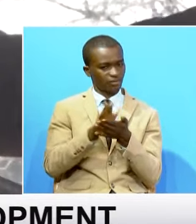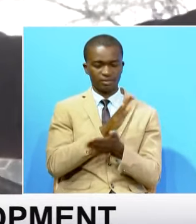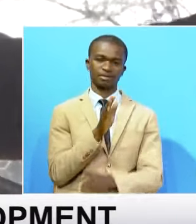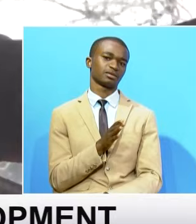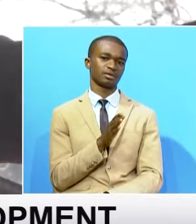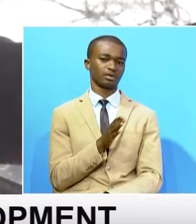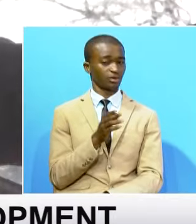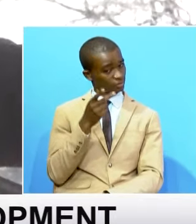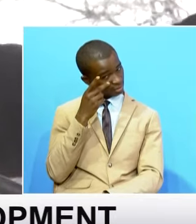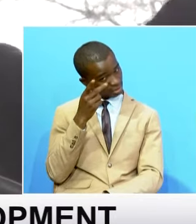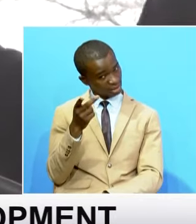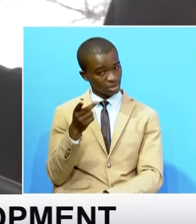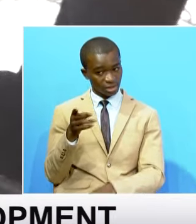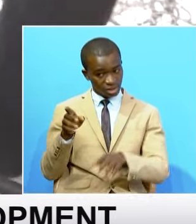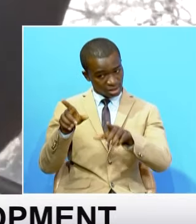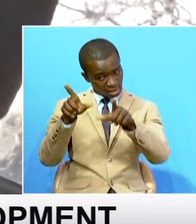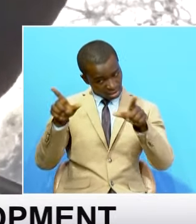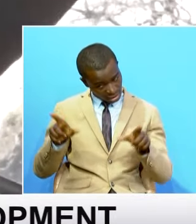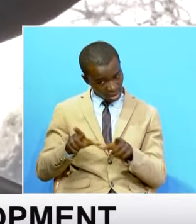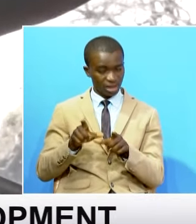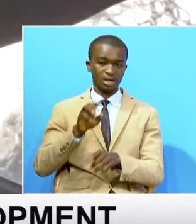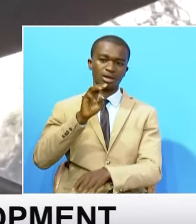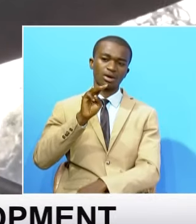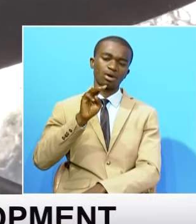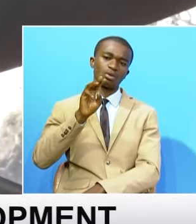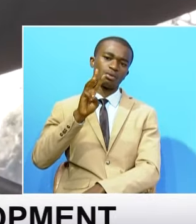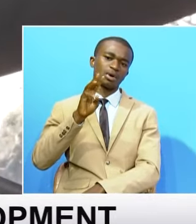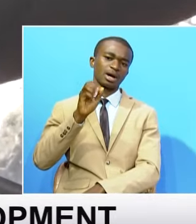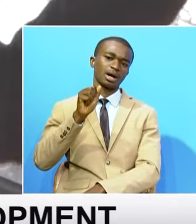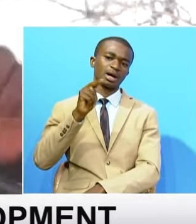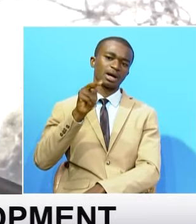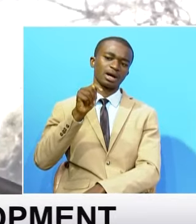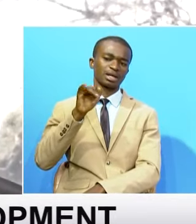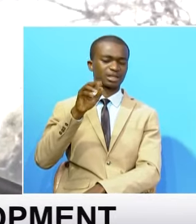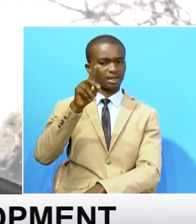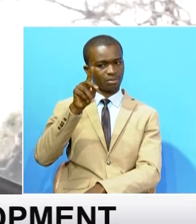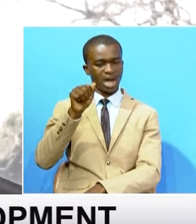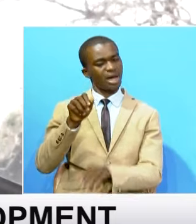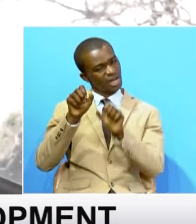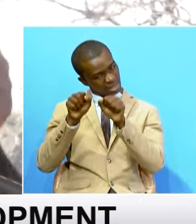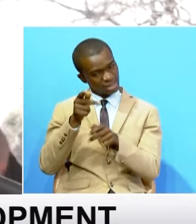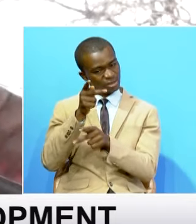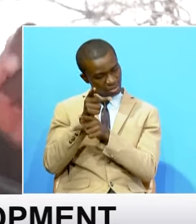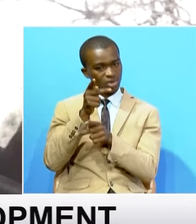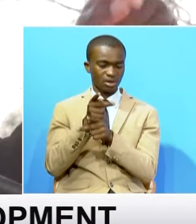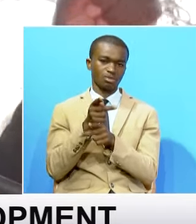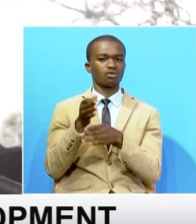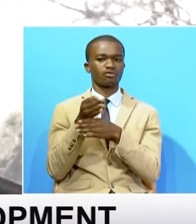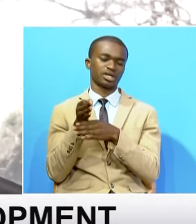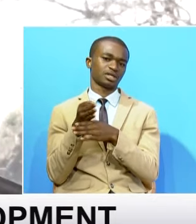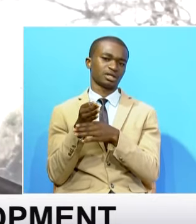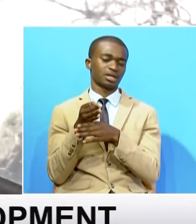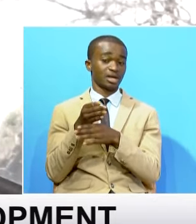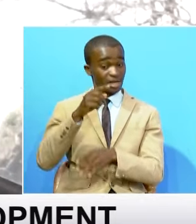Meru Antipauti. We can put fish cages here. In a short period of time, this government will provide the